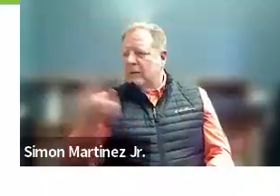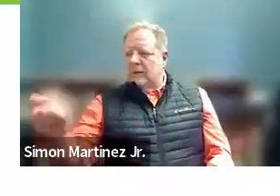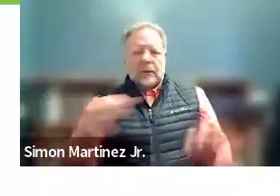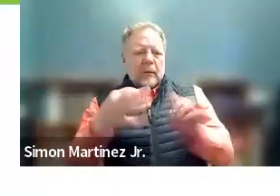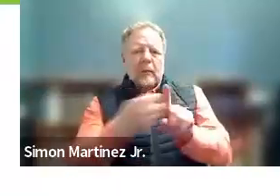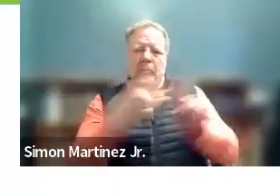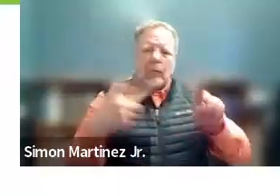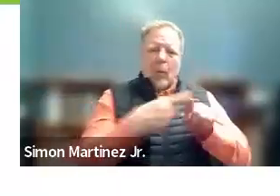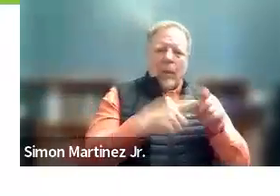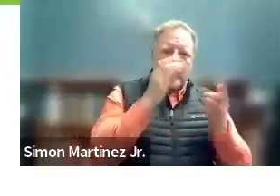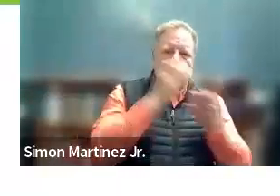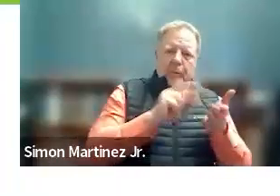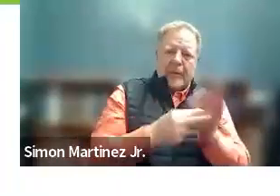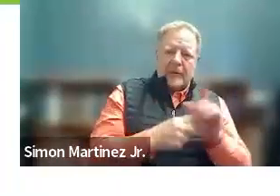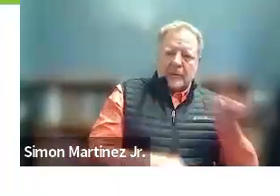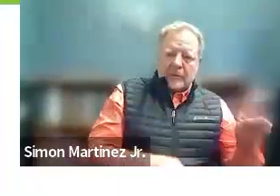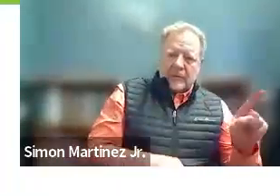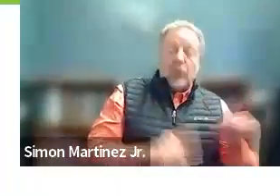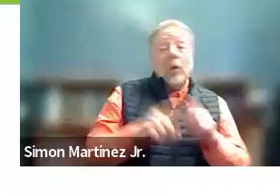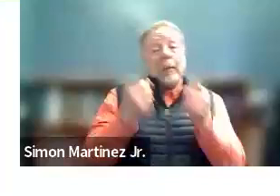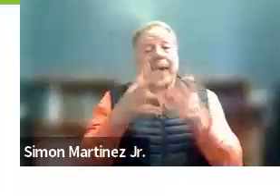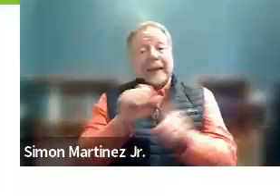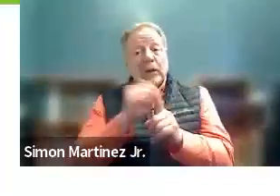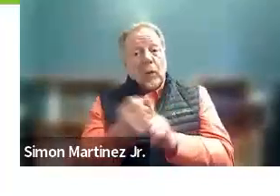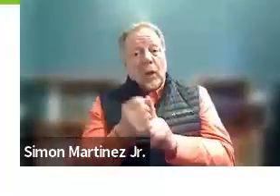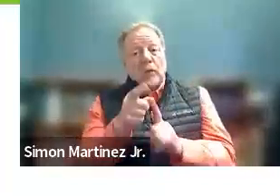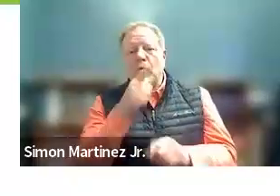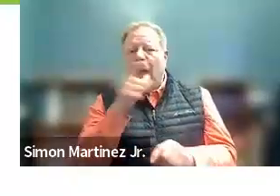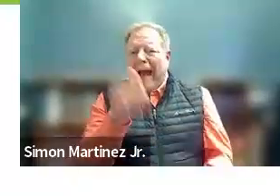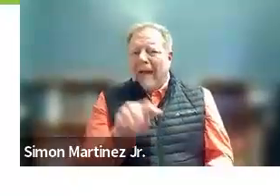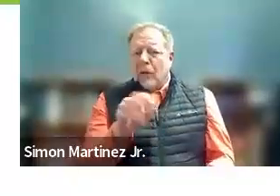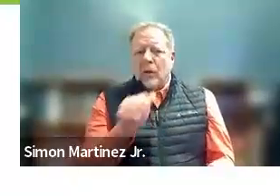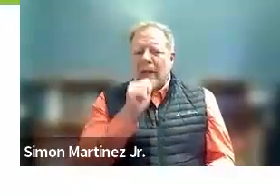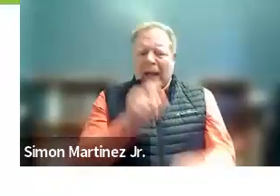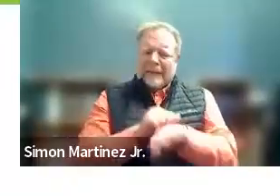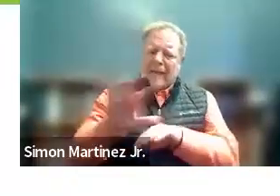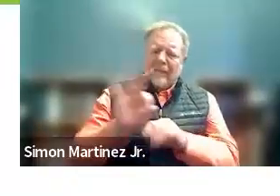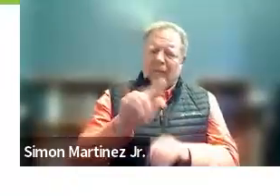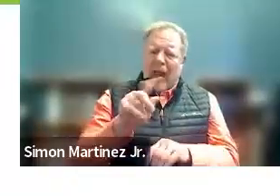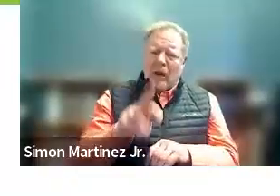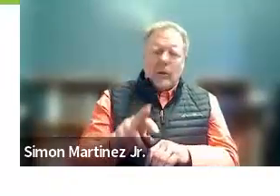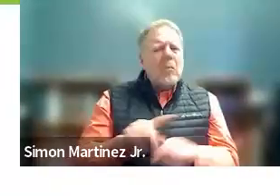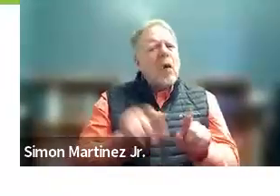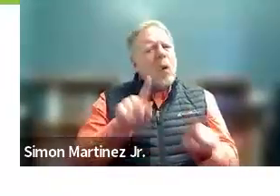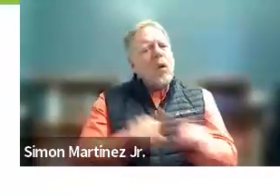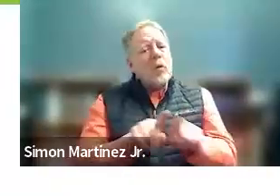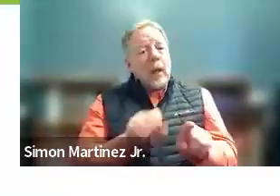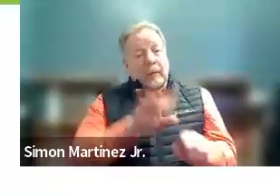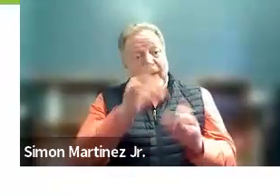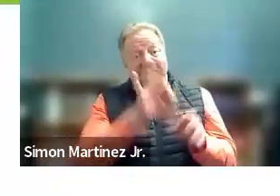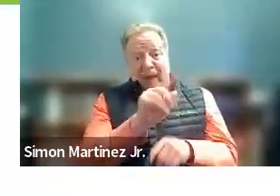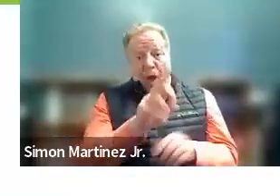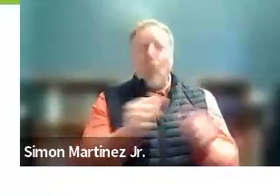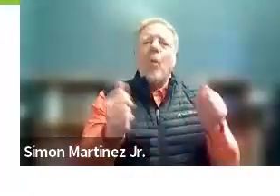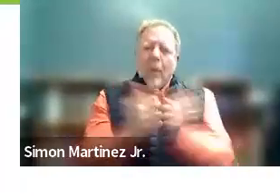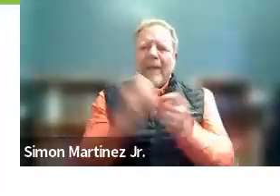you include it. In a lot of cases, you don't have to not send the flyer, but also include that information about